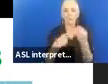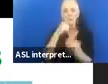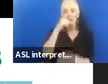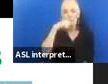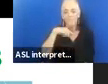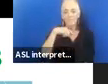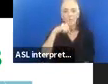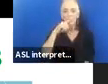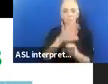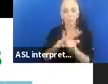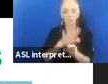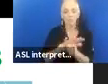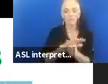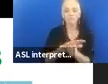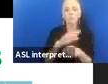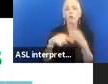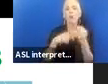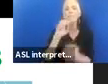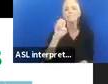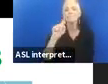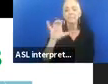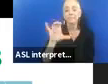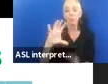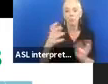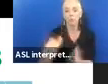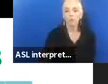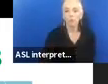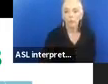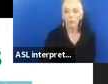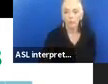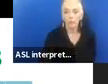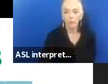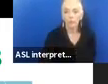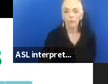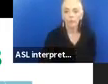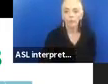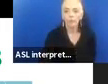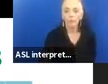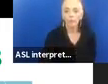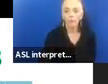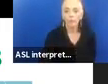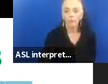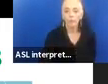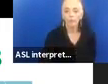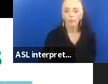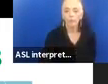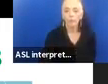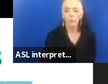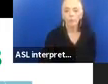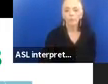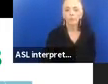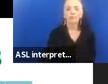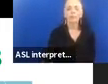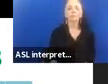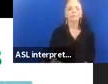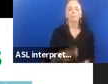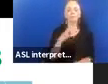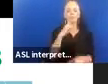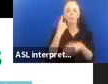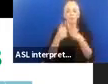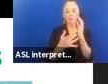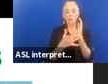say at ETC, which stands for, which is the Action Group on Erosion, Technology, and Corporate